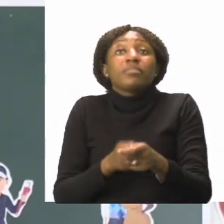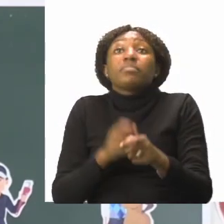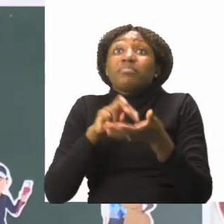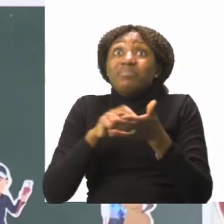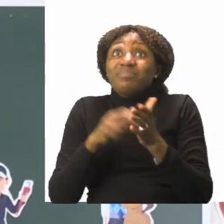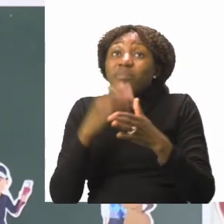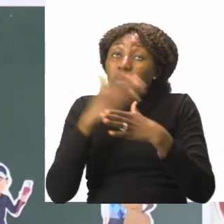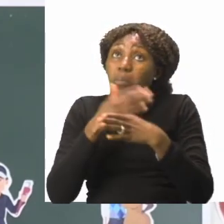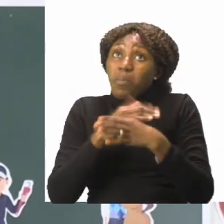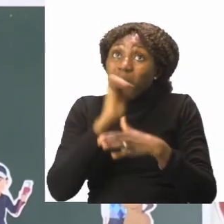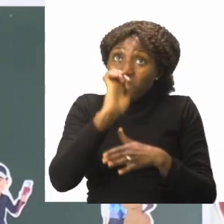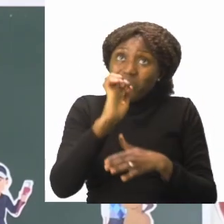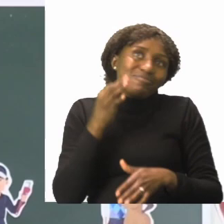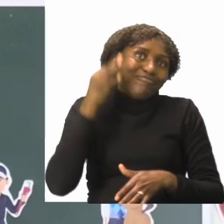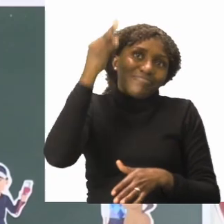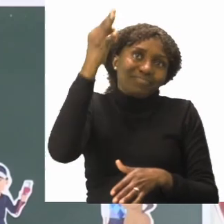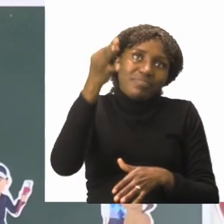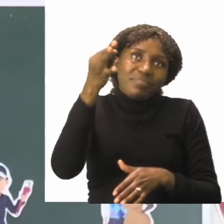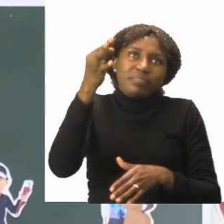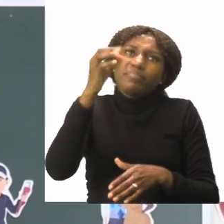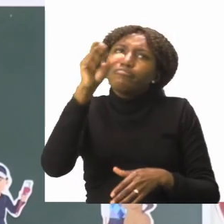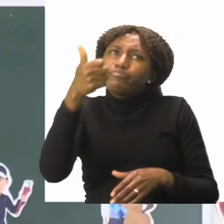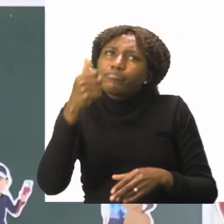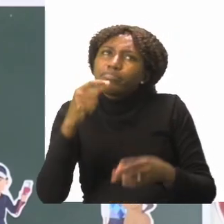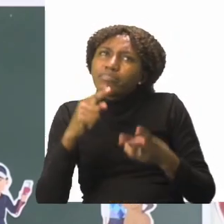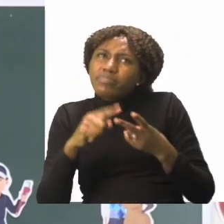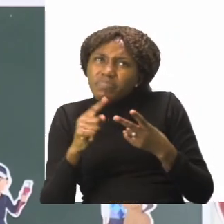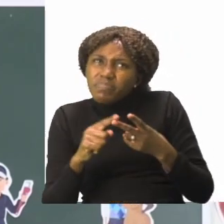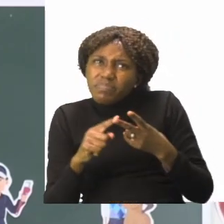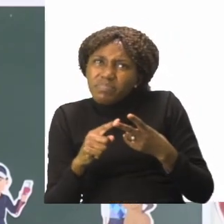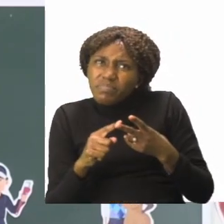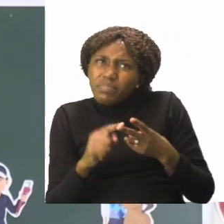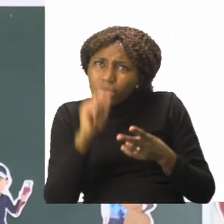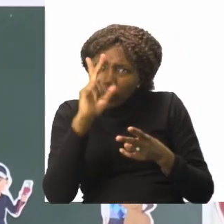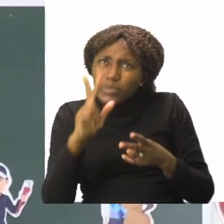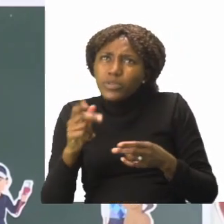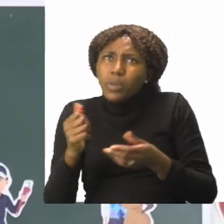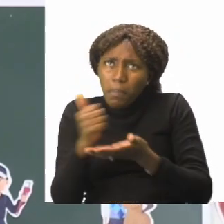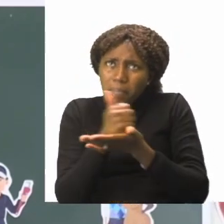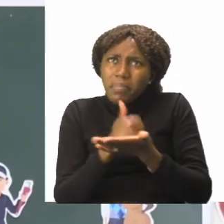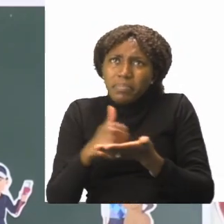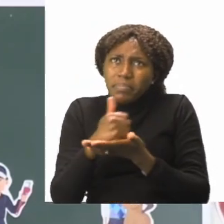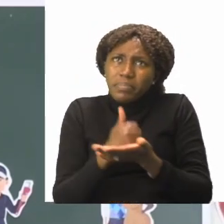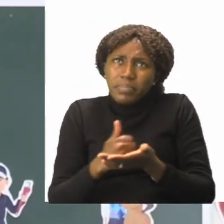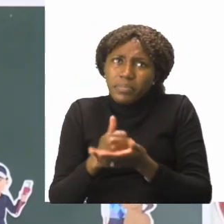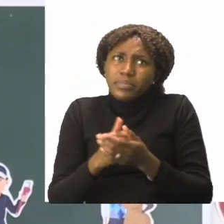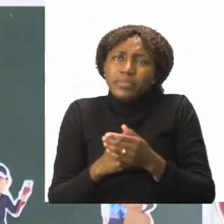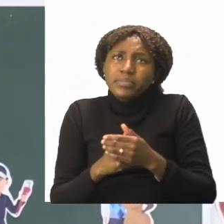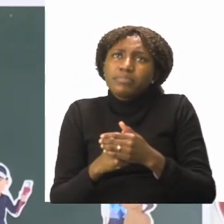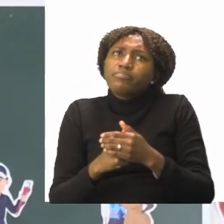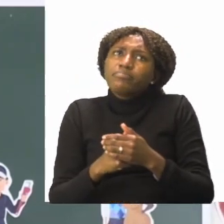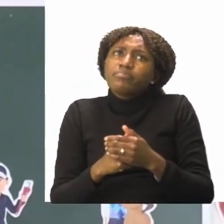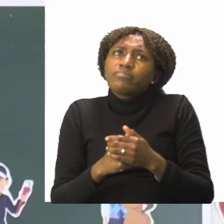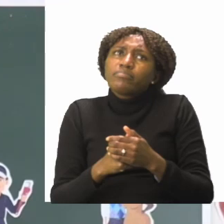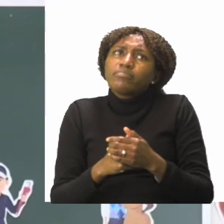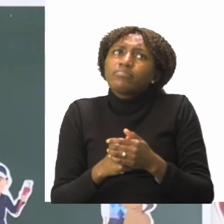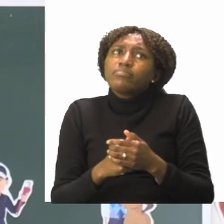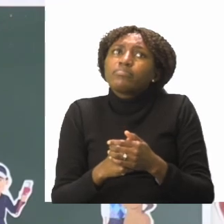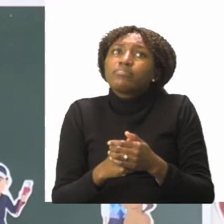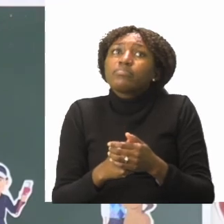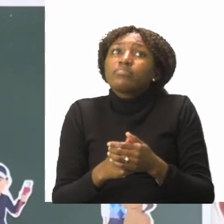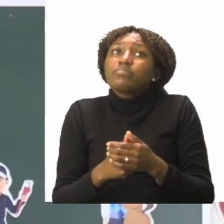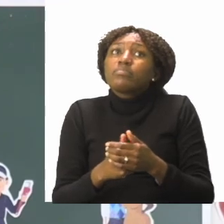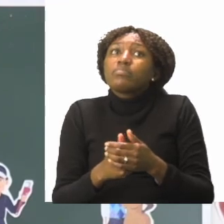occupation. The next one that we can see is someone who is cleaning. Now, the person who is cleaning may not be a